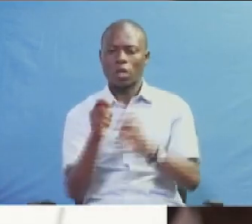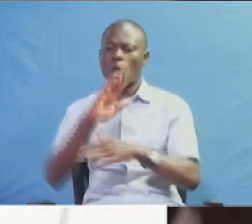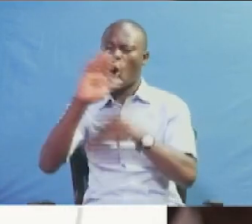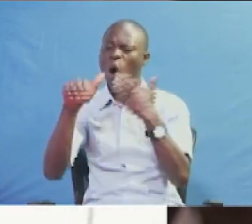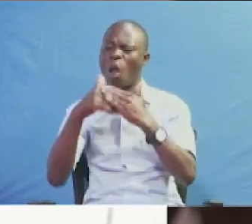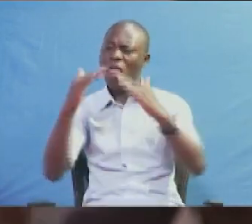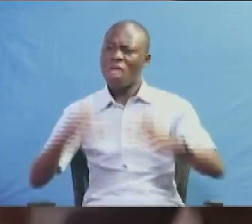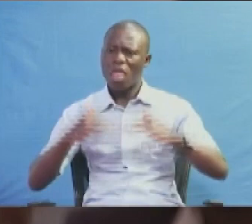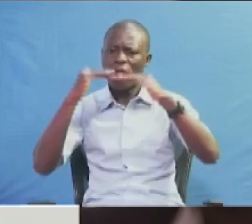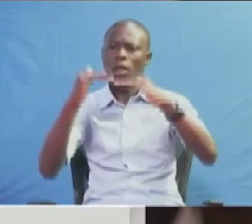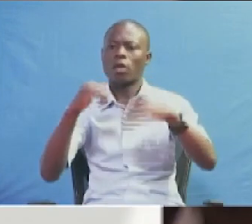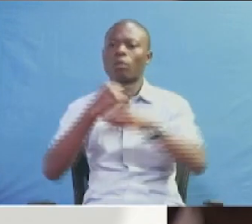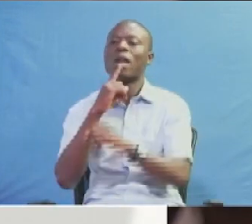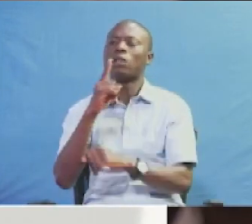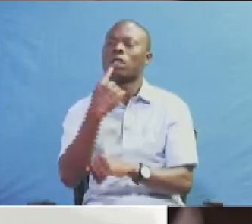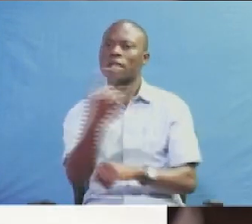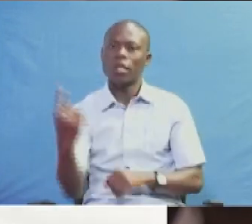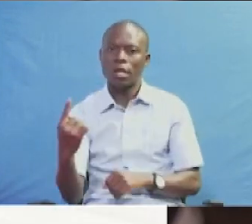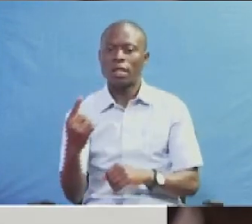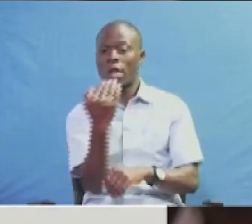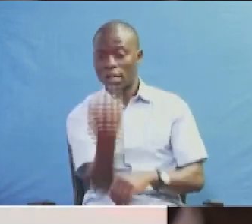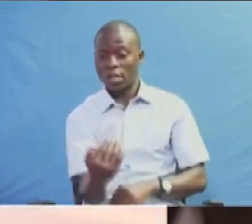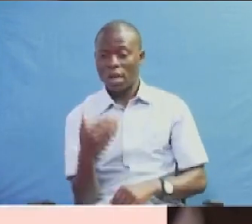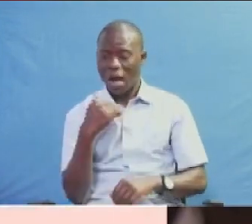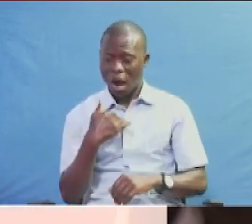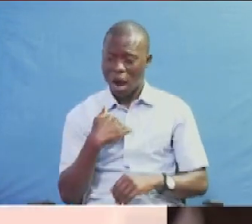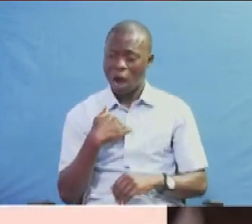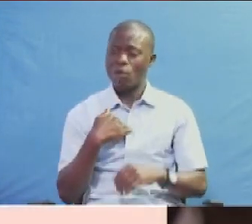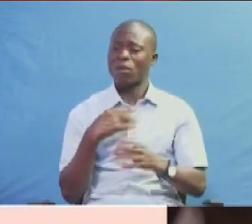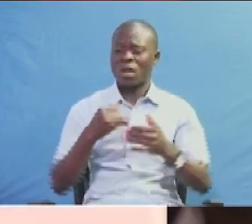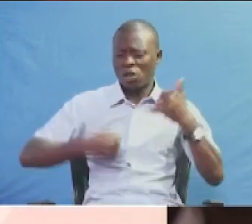levels, ensuring every child enjoys tertiary training